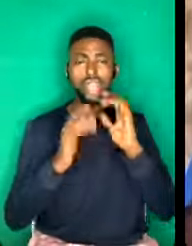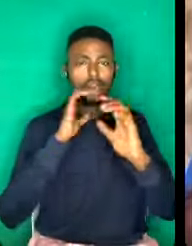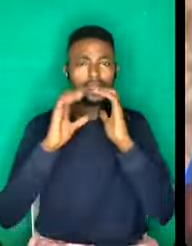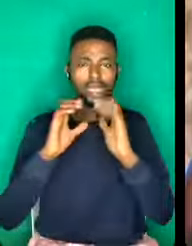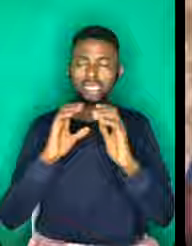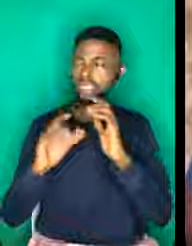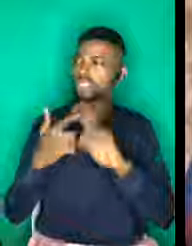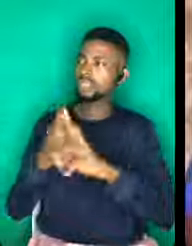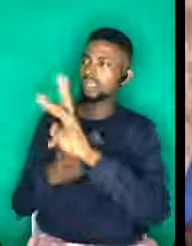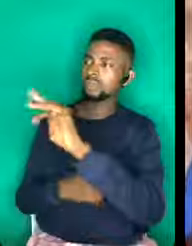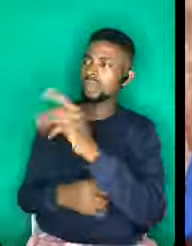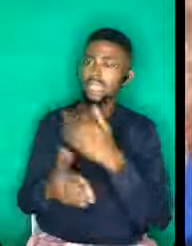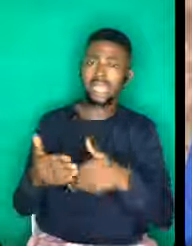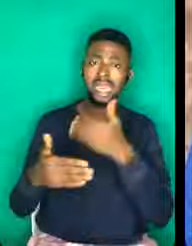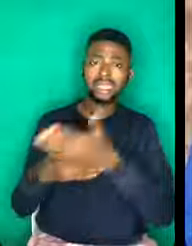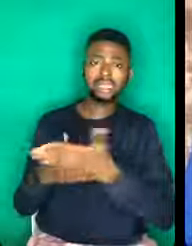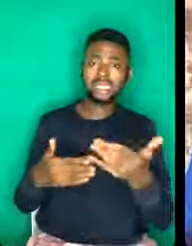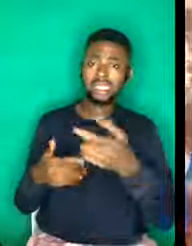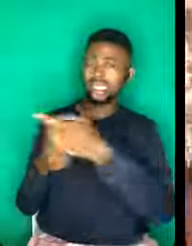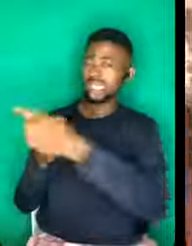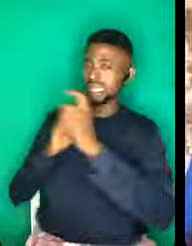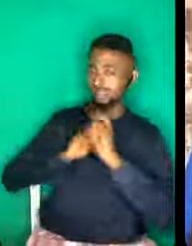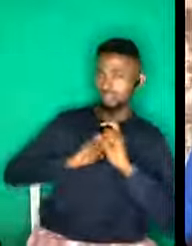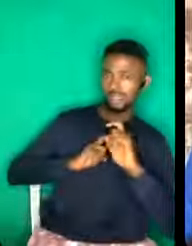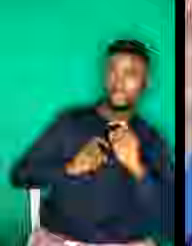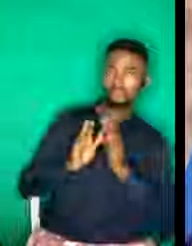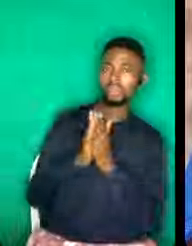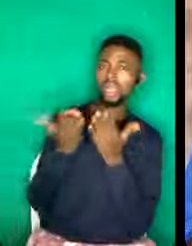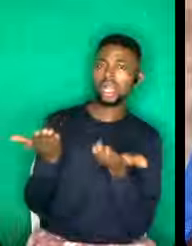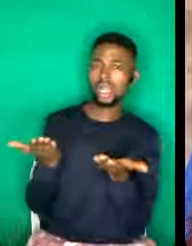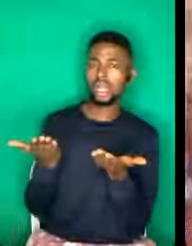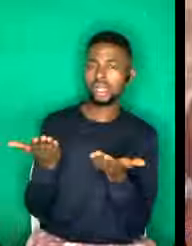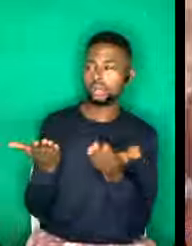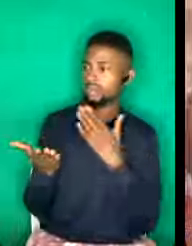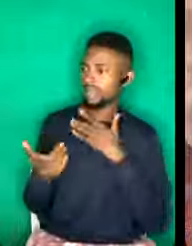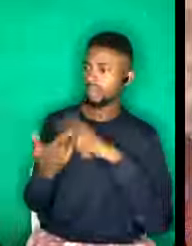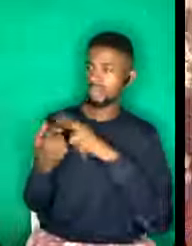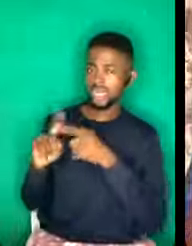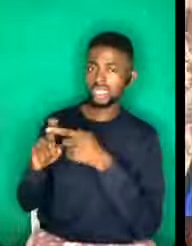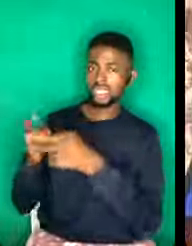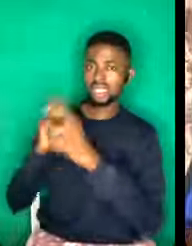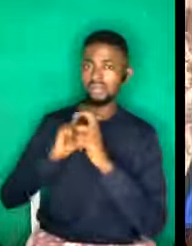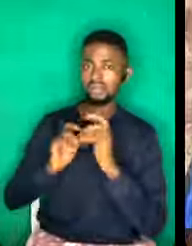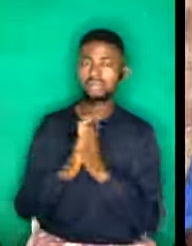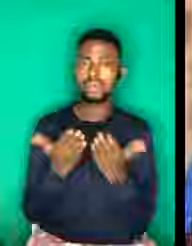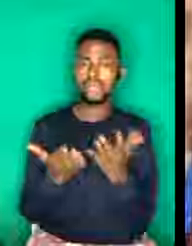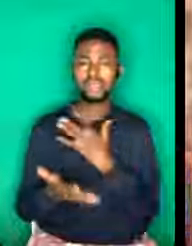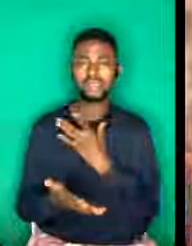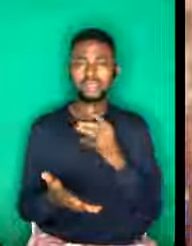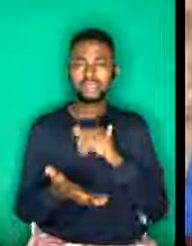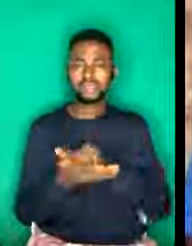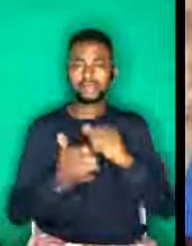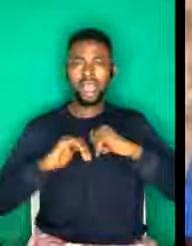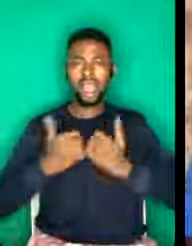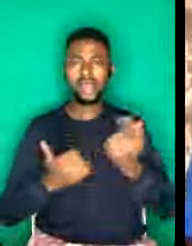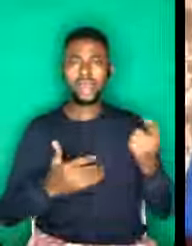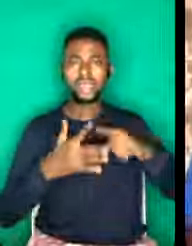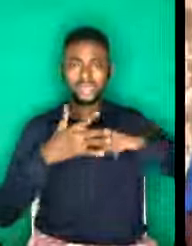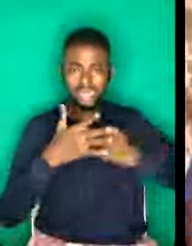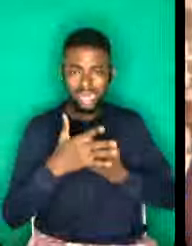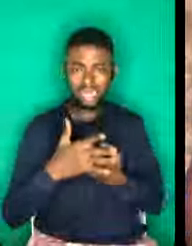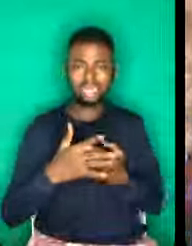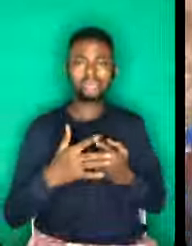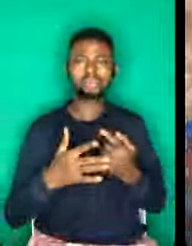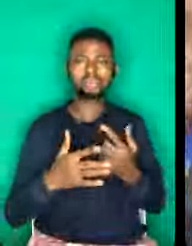gave me was a book, a sign language book, and that was the beginning of my journey into the world of